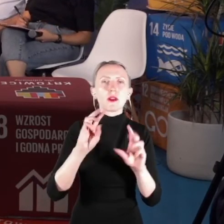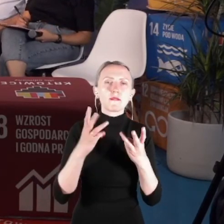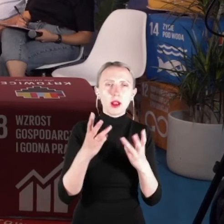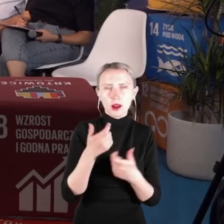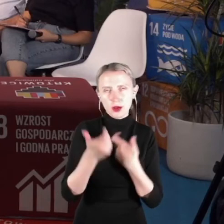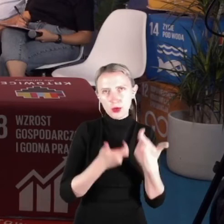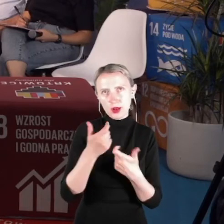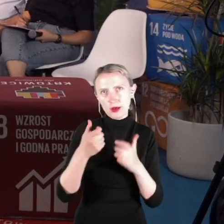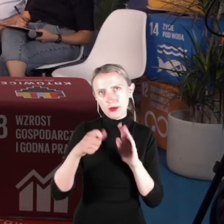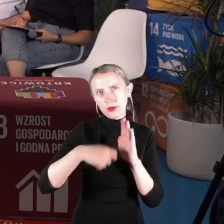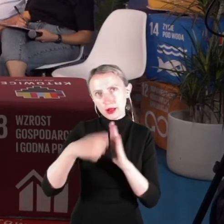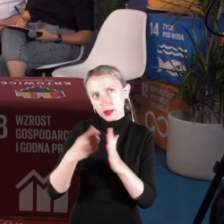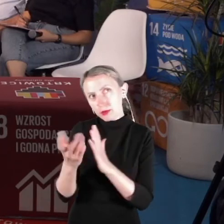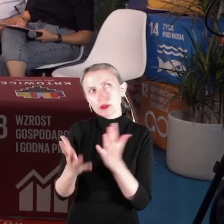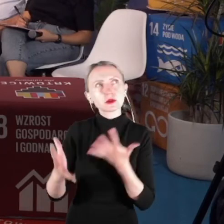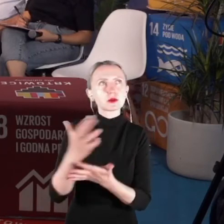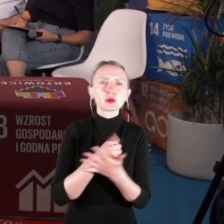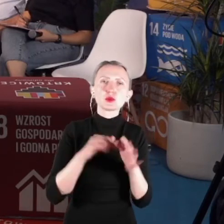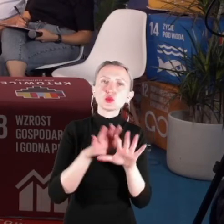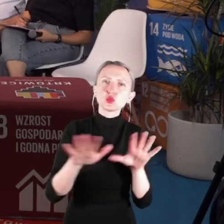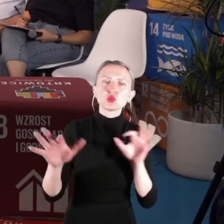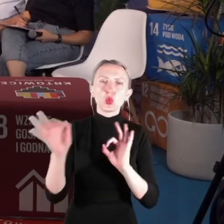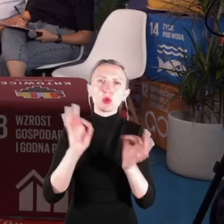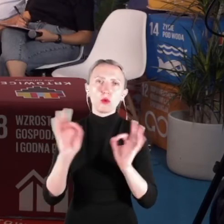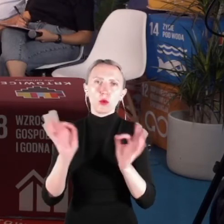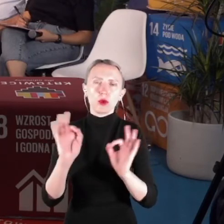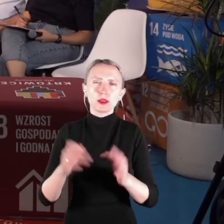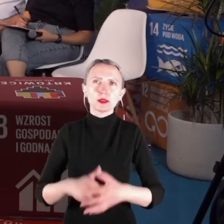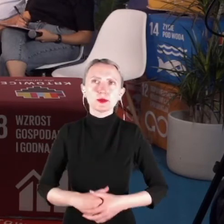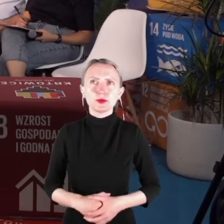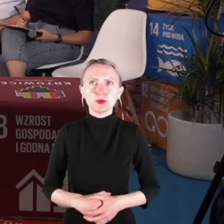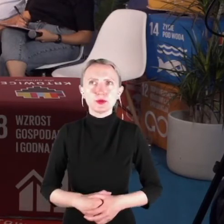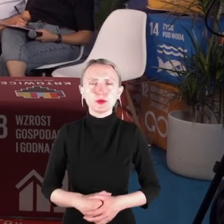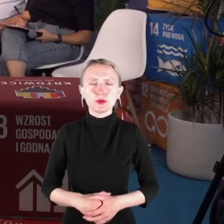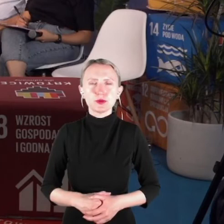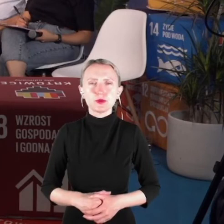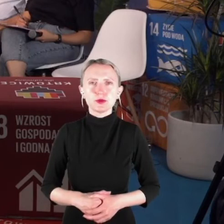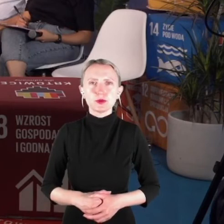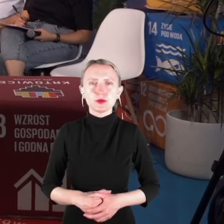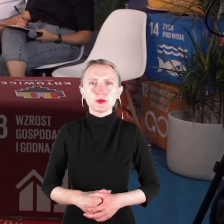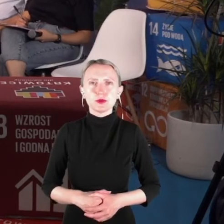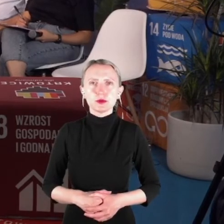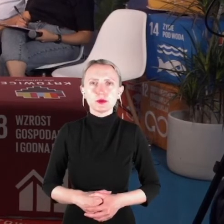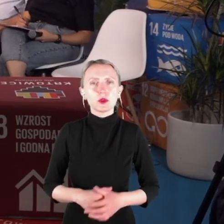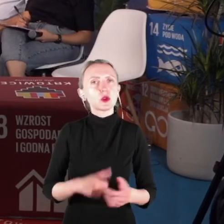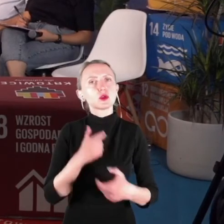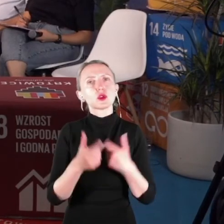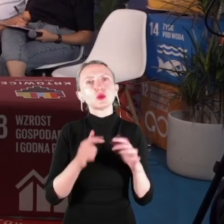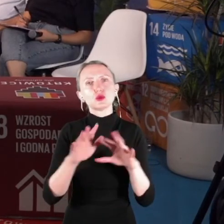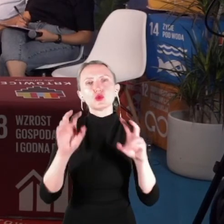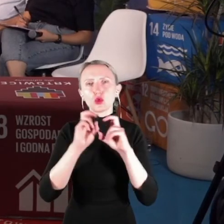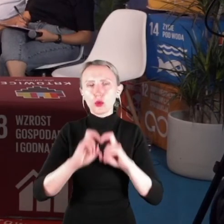gathered a lot of information, and we created a bunch of resources with these